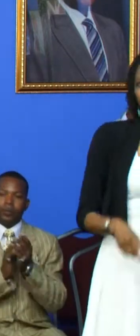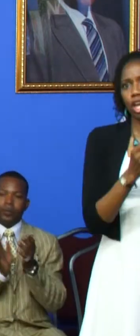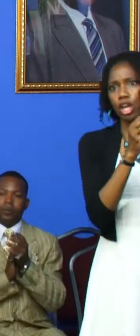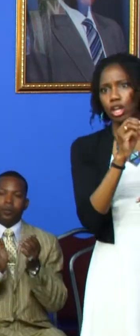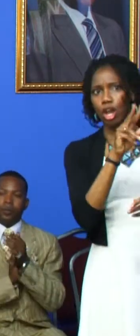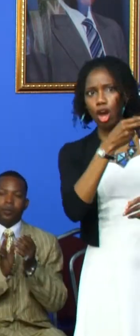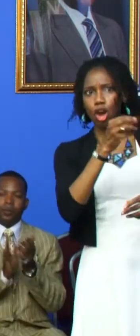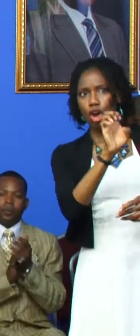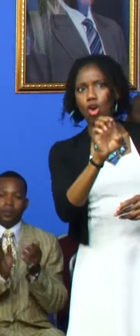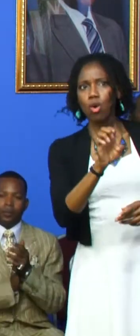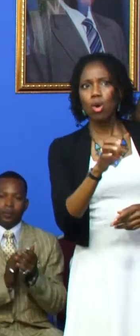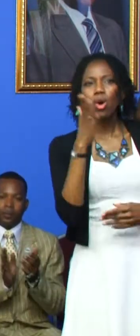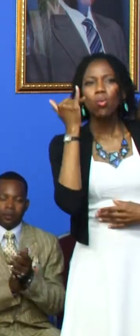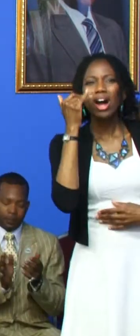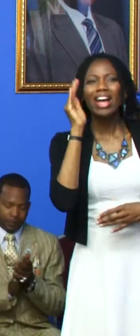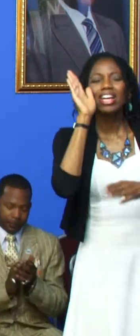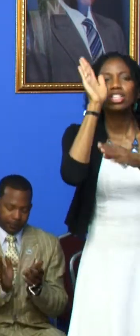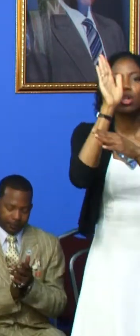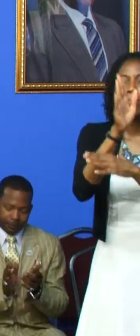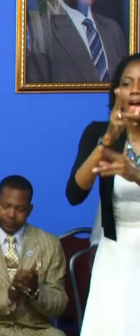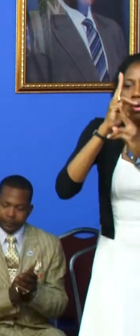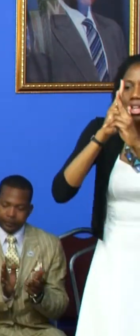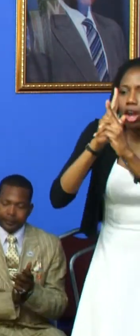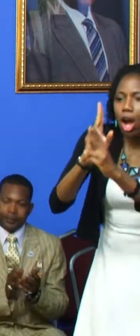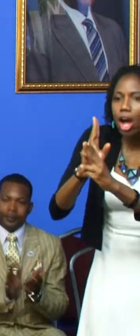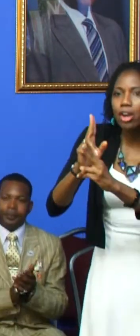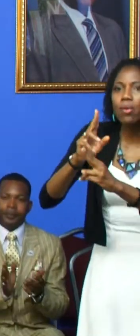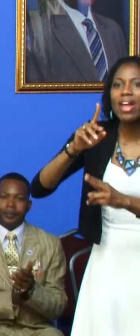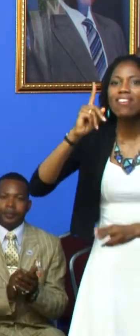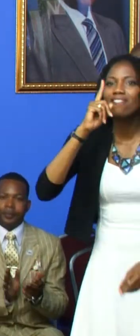you're bowing to false